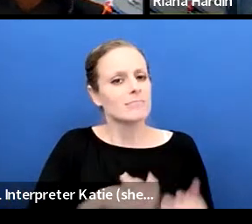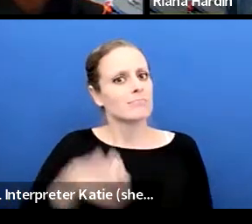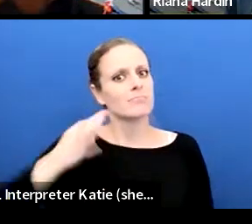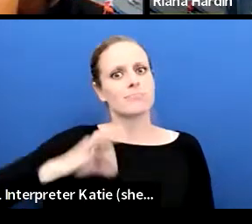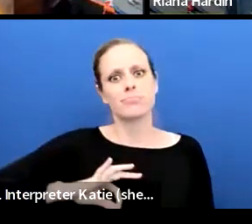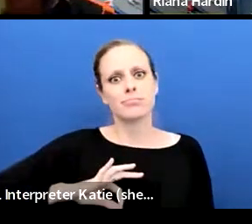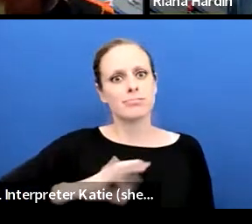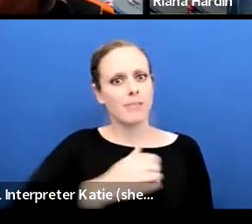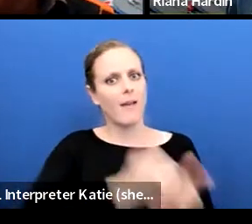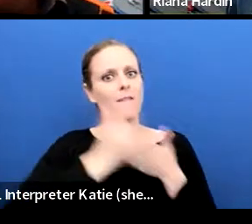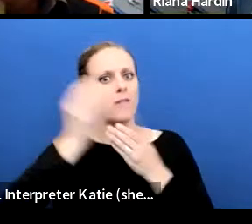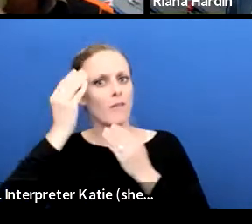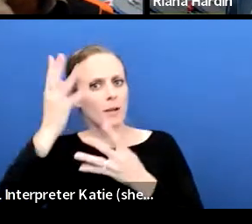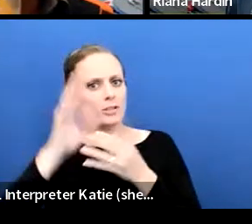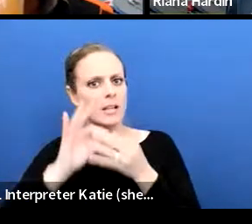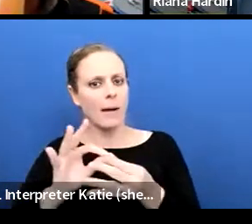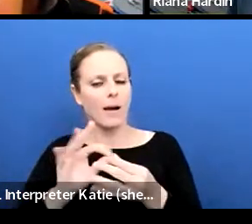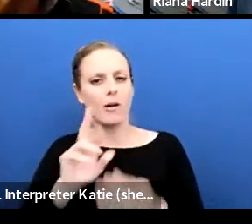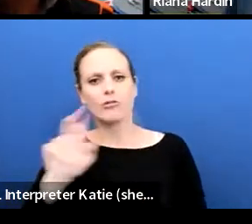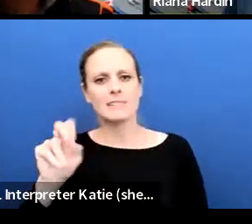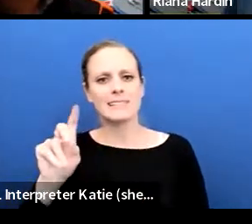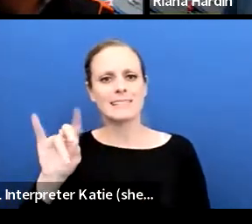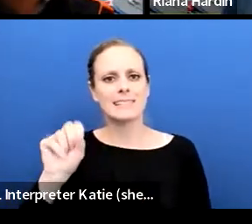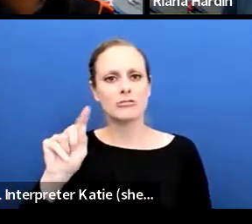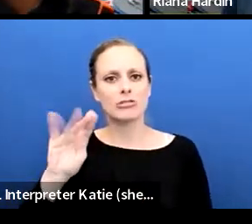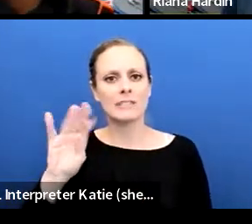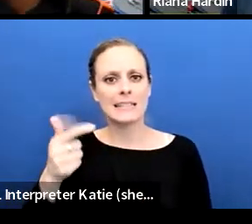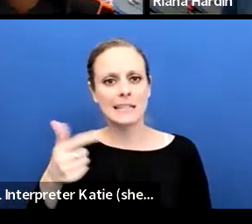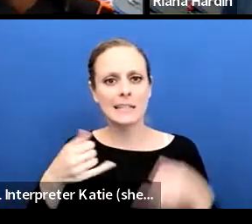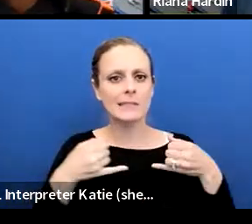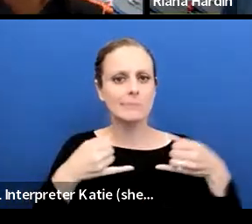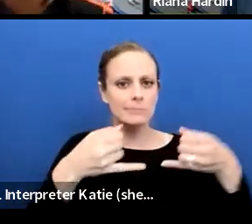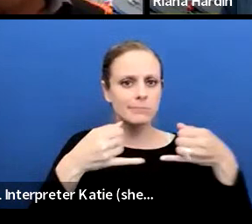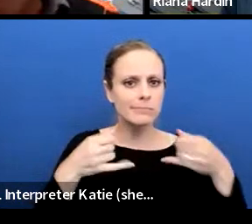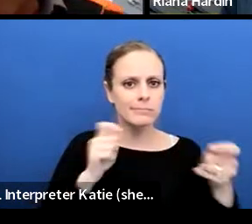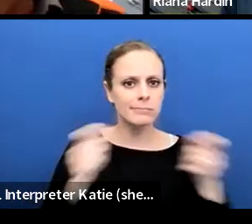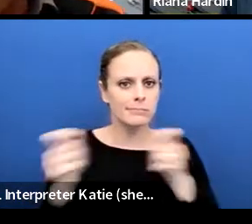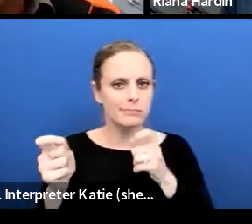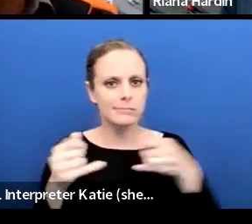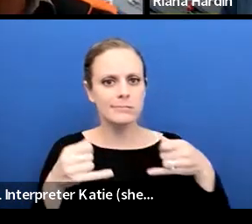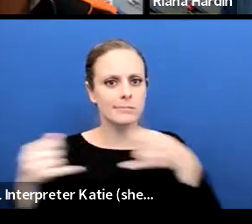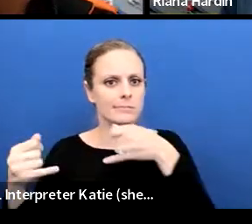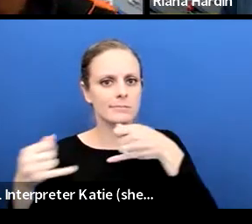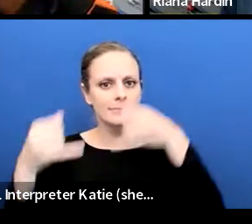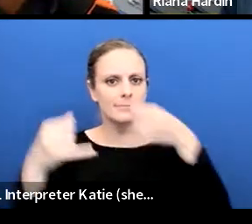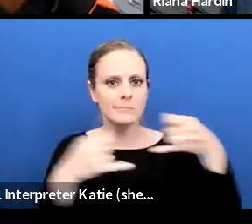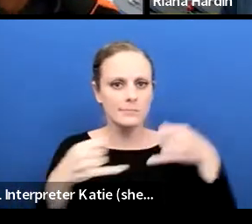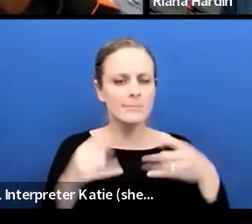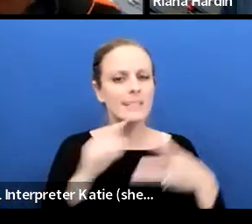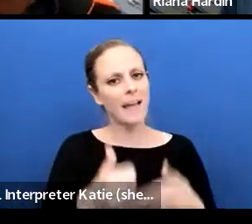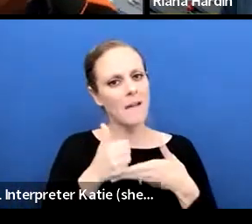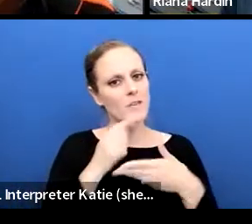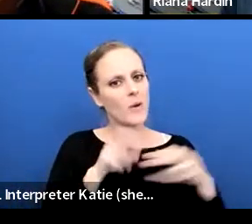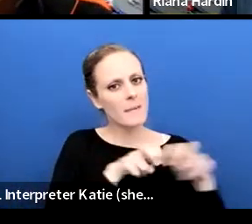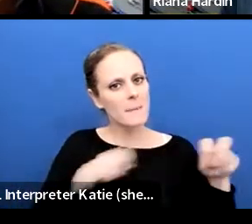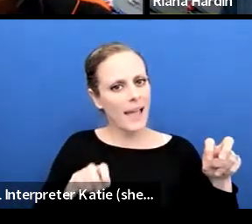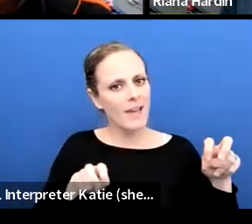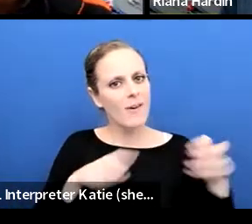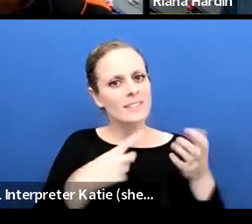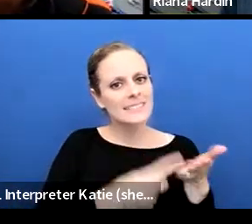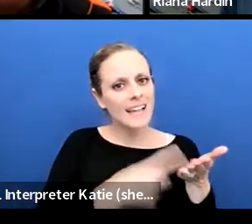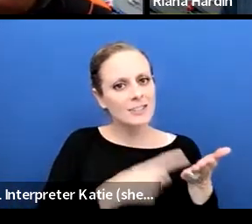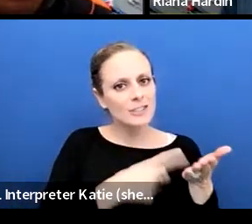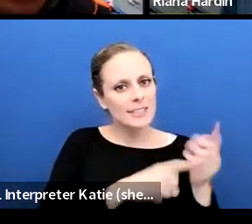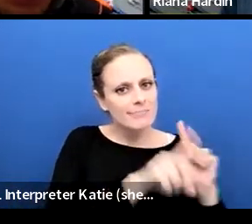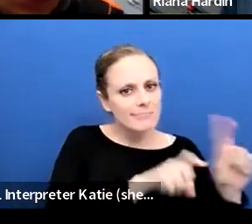information about the redistricting process. And I think it was helpful to have this sort of panel discussion